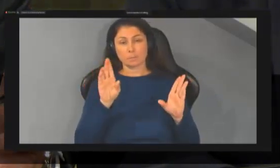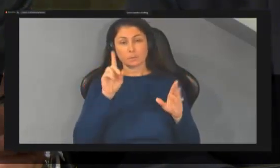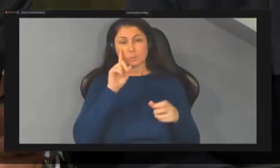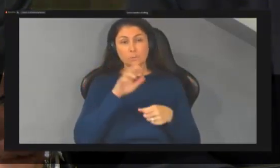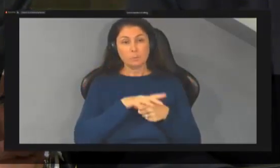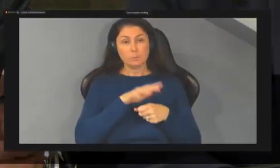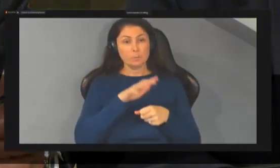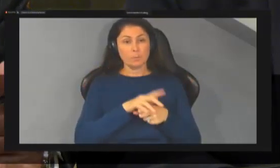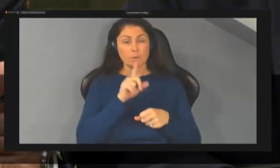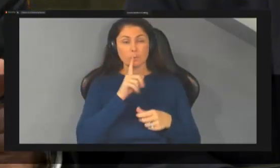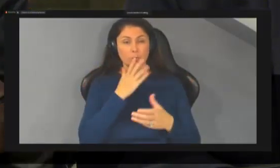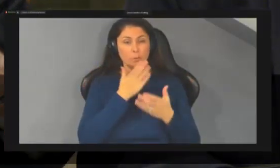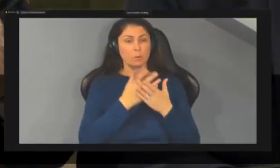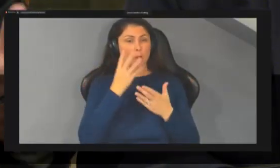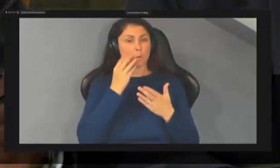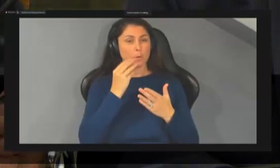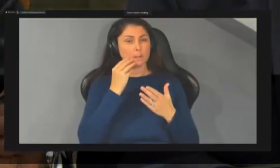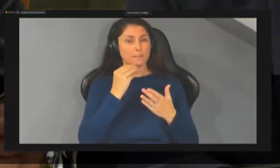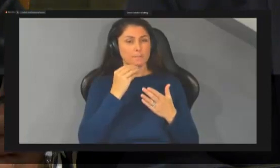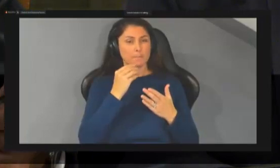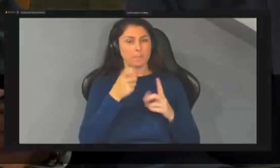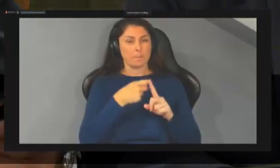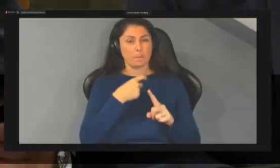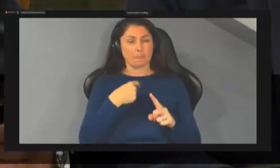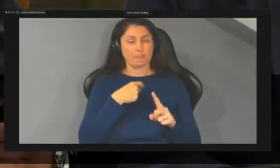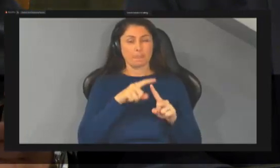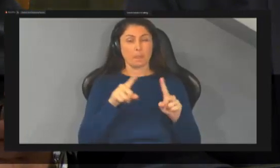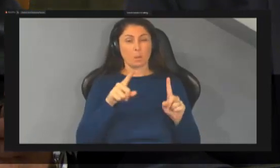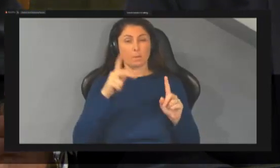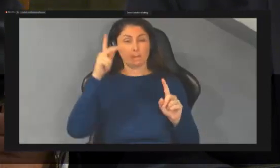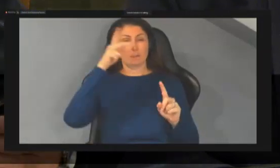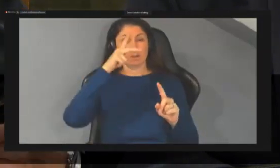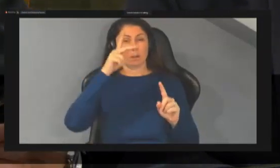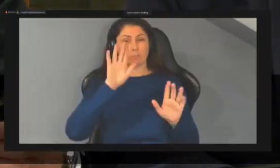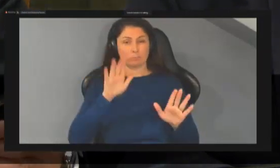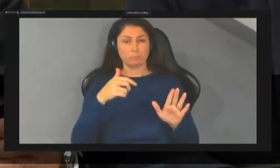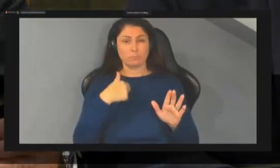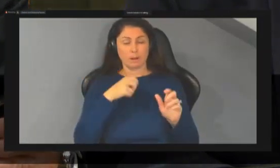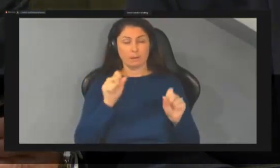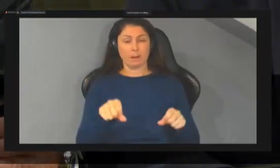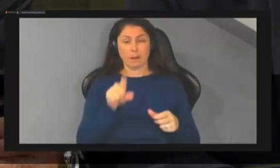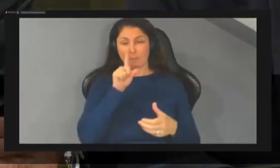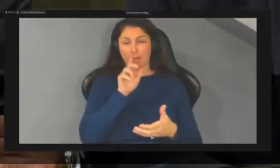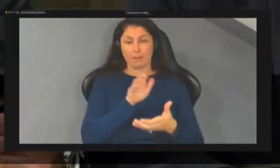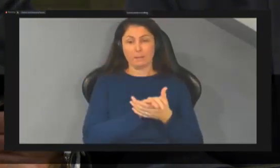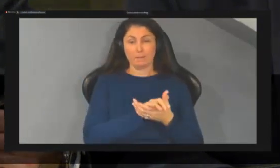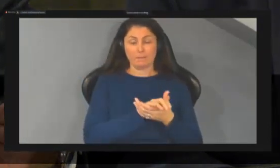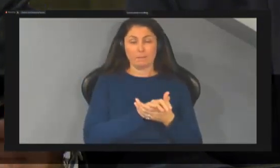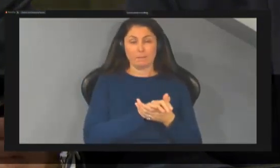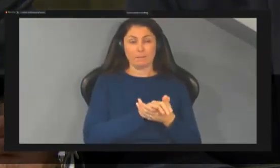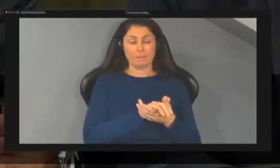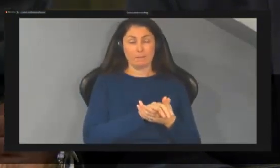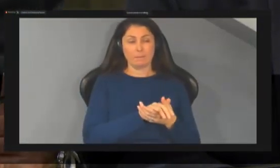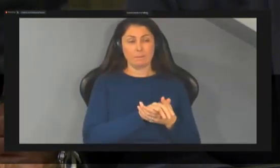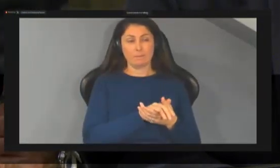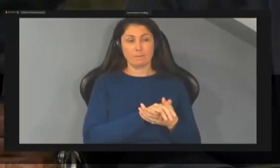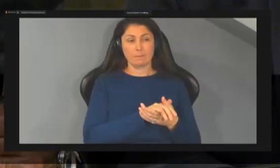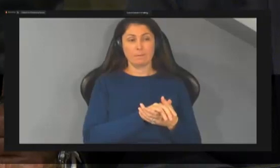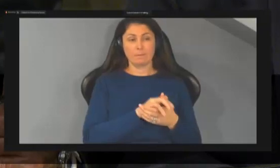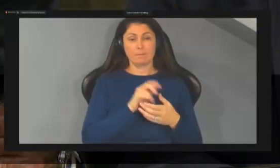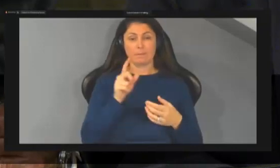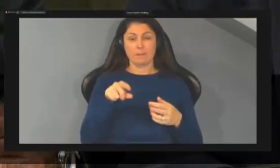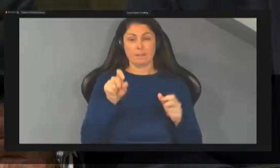good learning experience for me. So philosophically, I can believe that this can